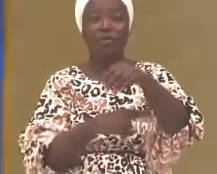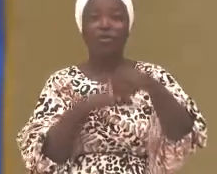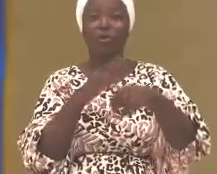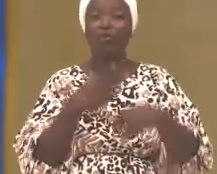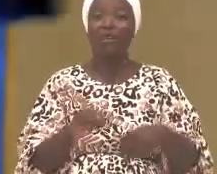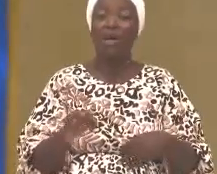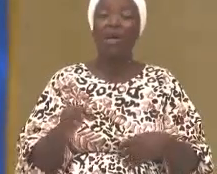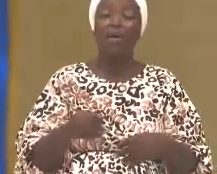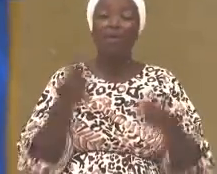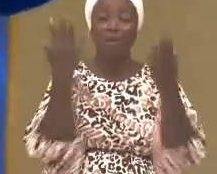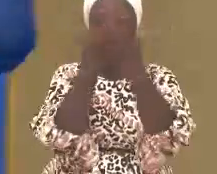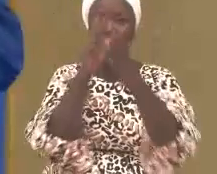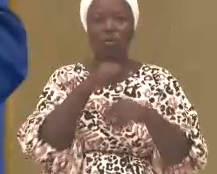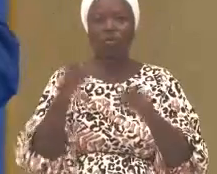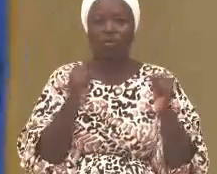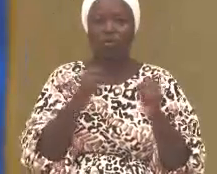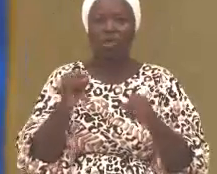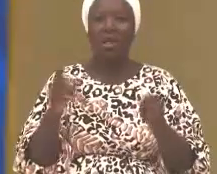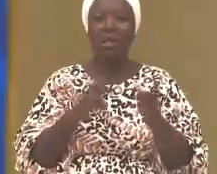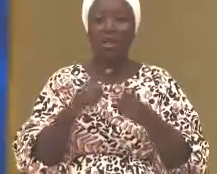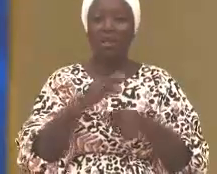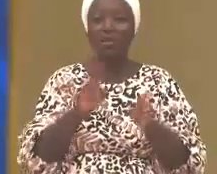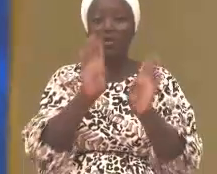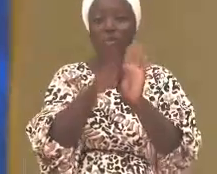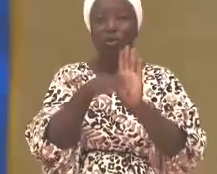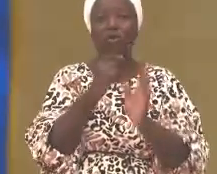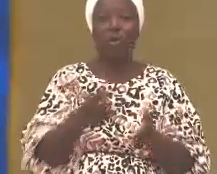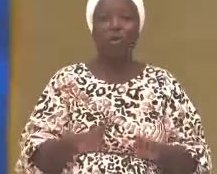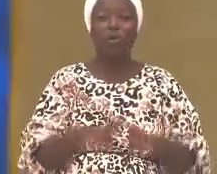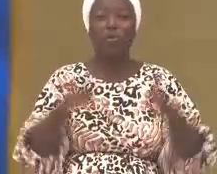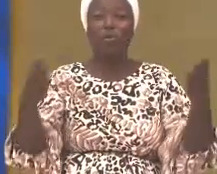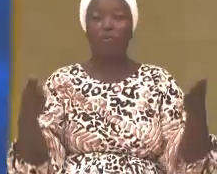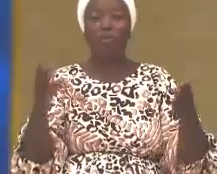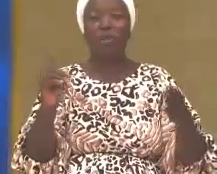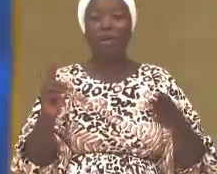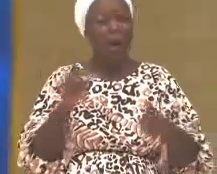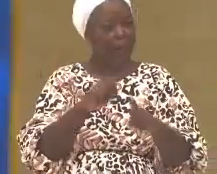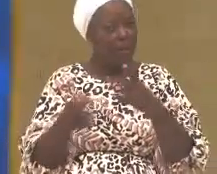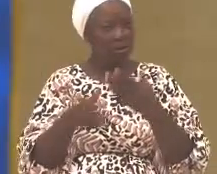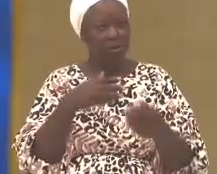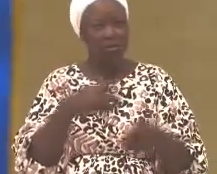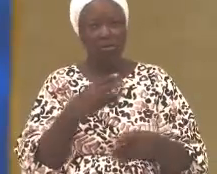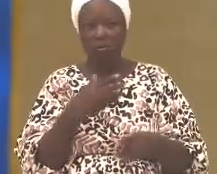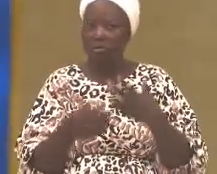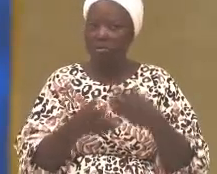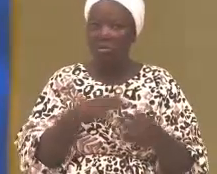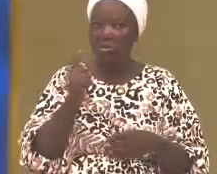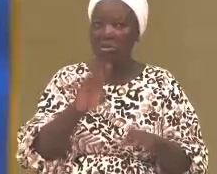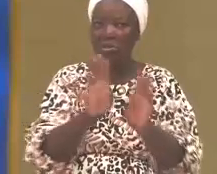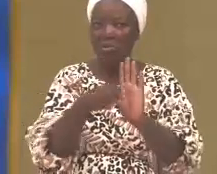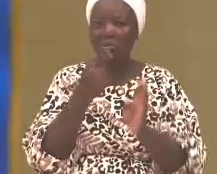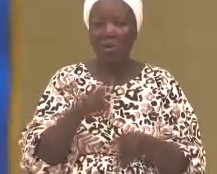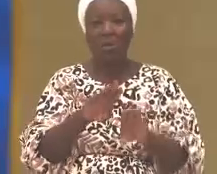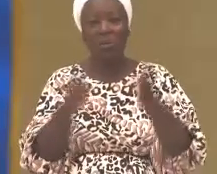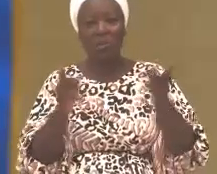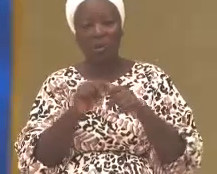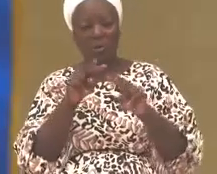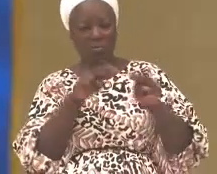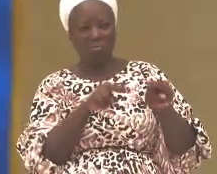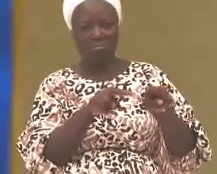the doors were open. But even though the doors were open, they were just looking at one